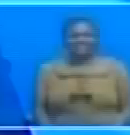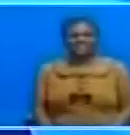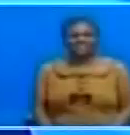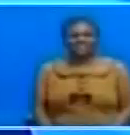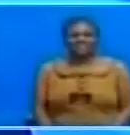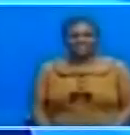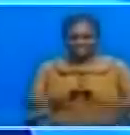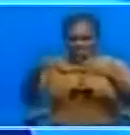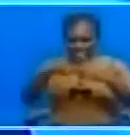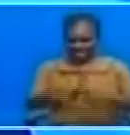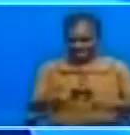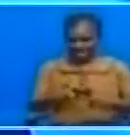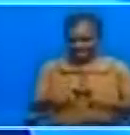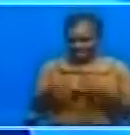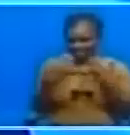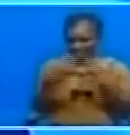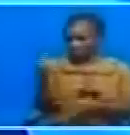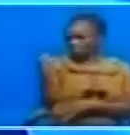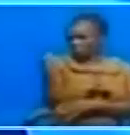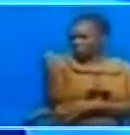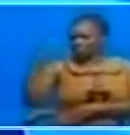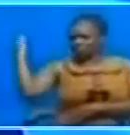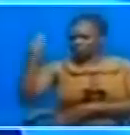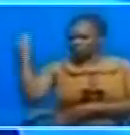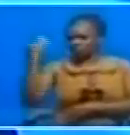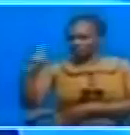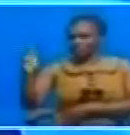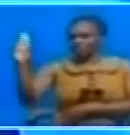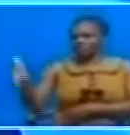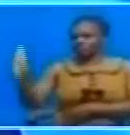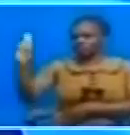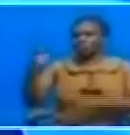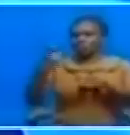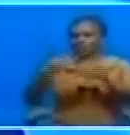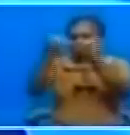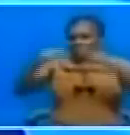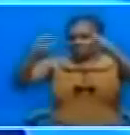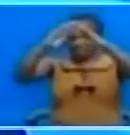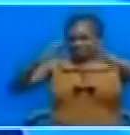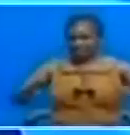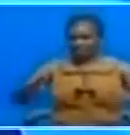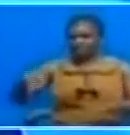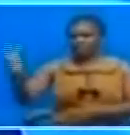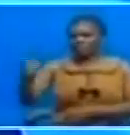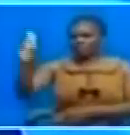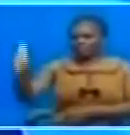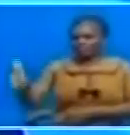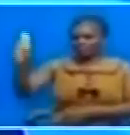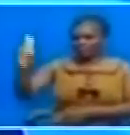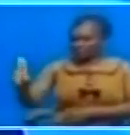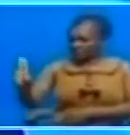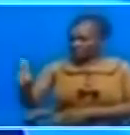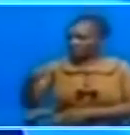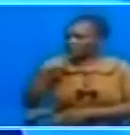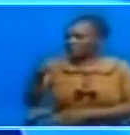All right, let's just start with that just concluded address by President Uhuru Kenyatta from State House. President Uhuru Kenyatta just ruled